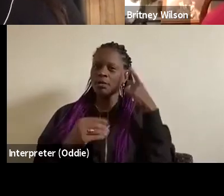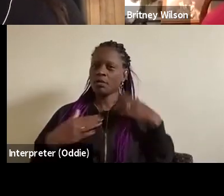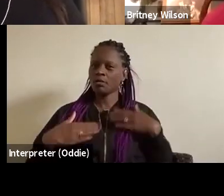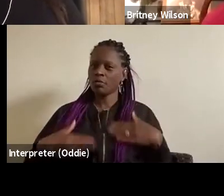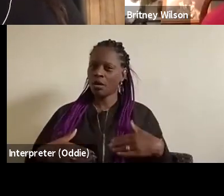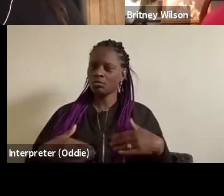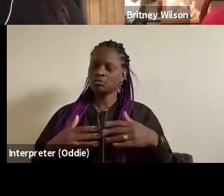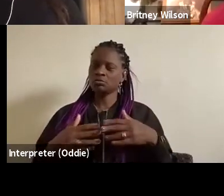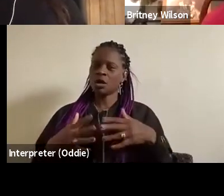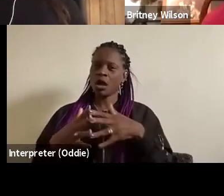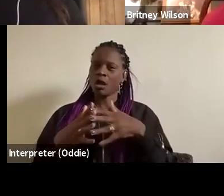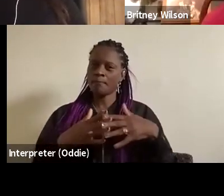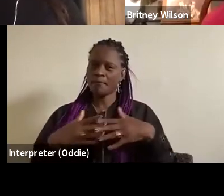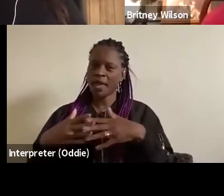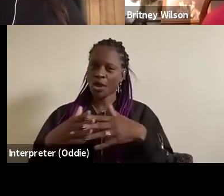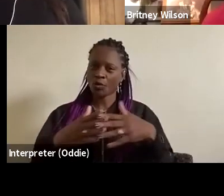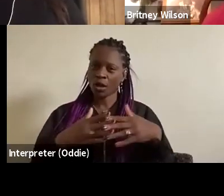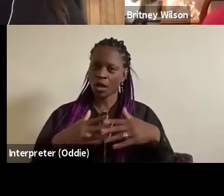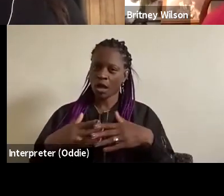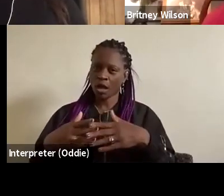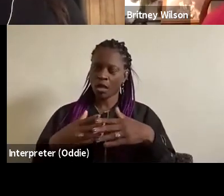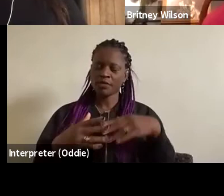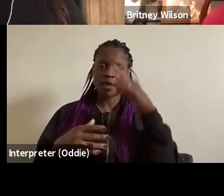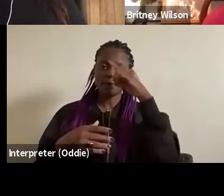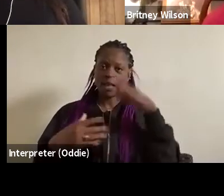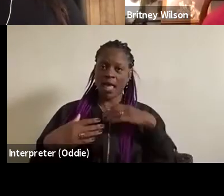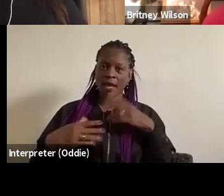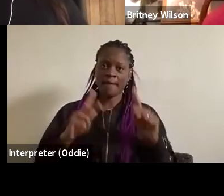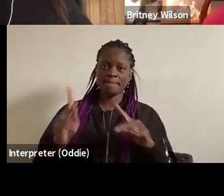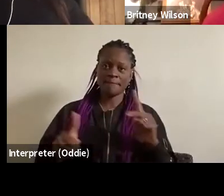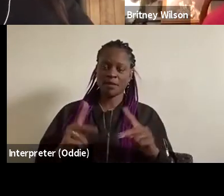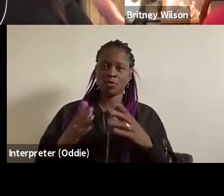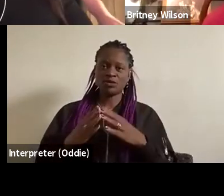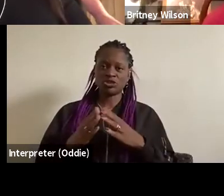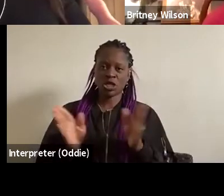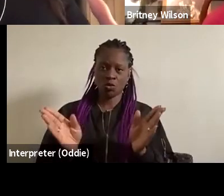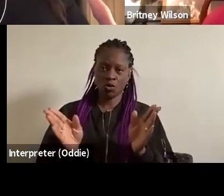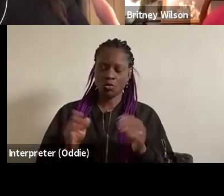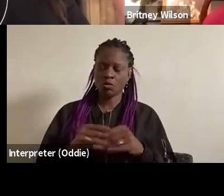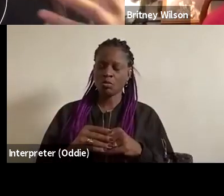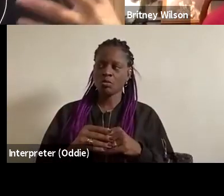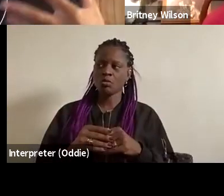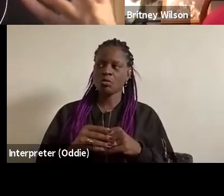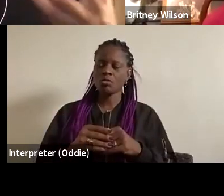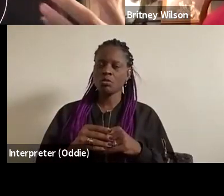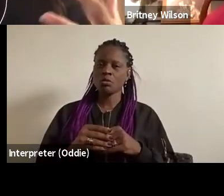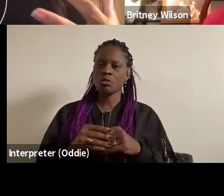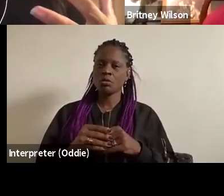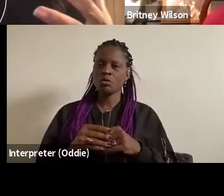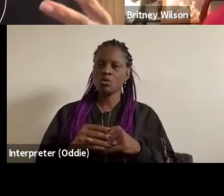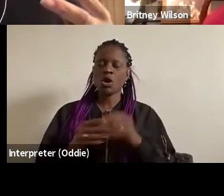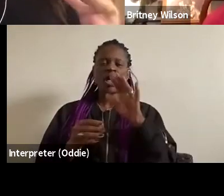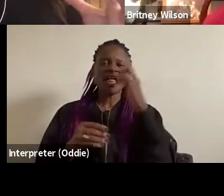treated, and then Black disabled bodies specifically. We have to think about, you know, when it came to